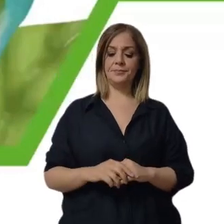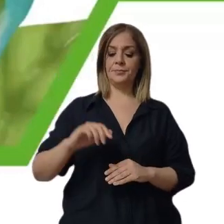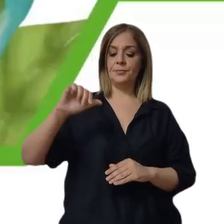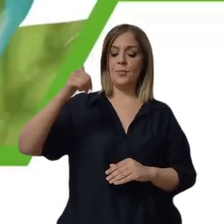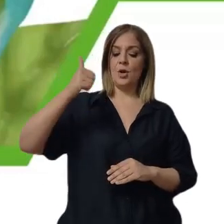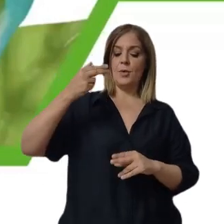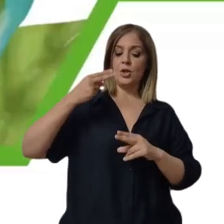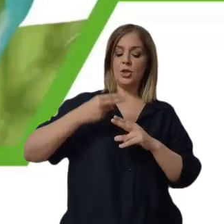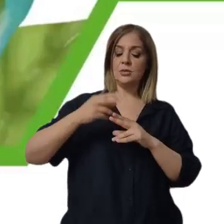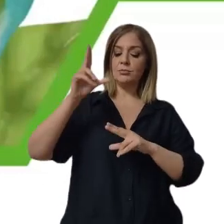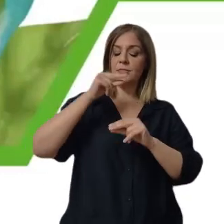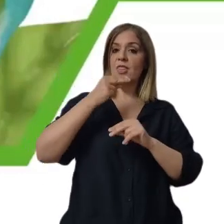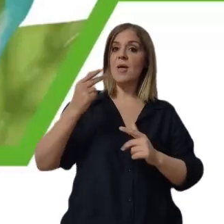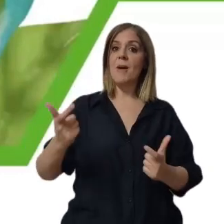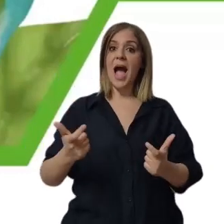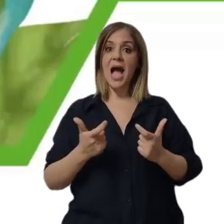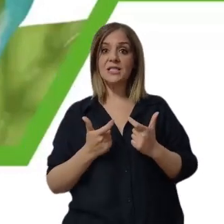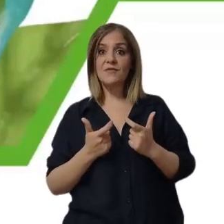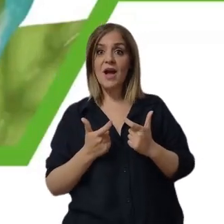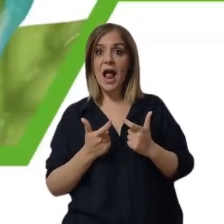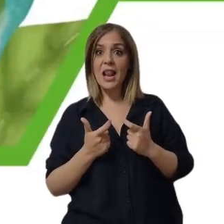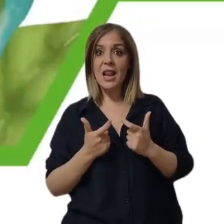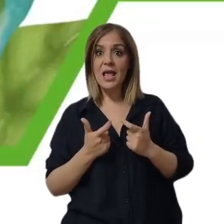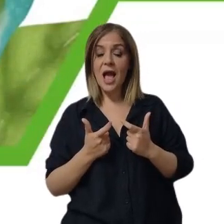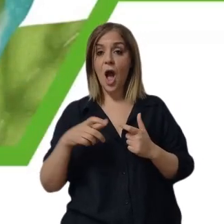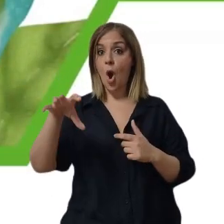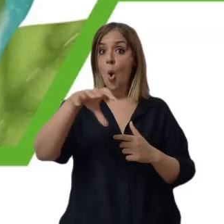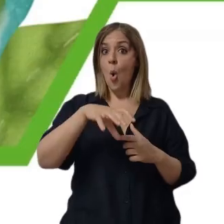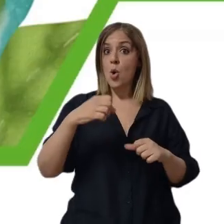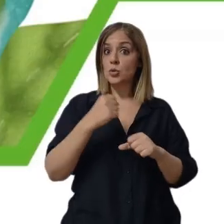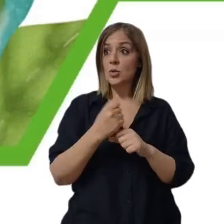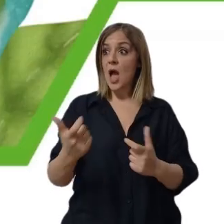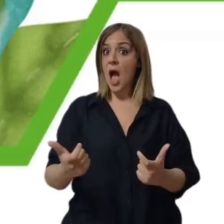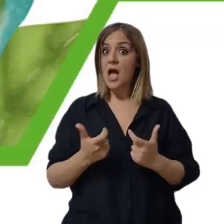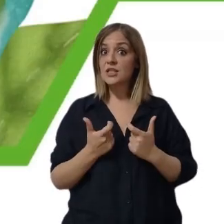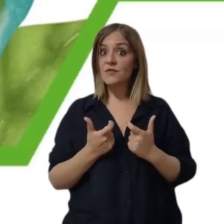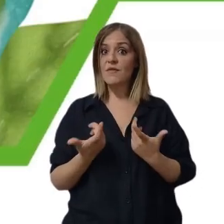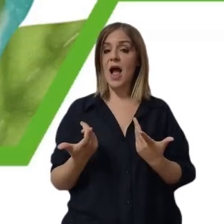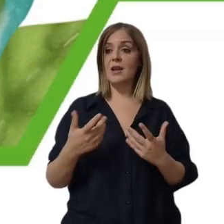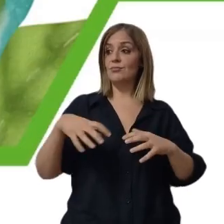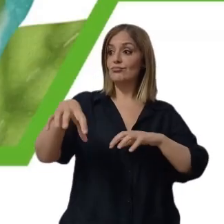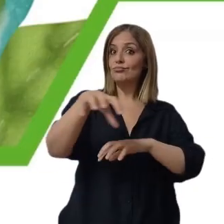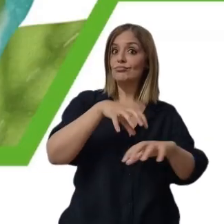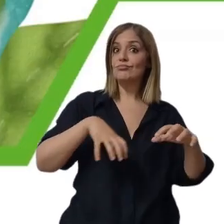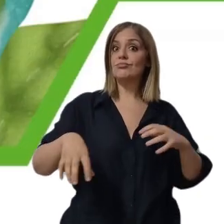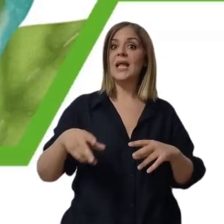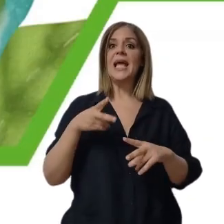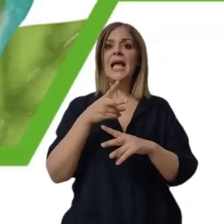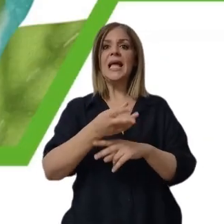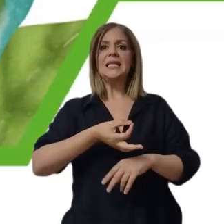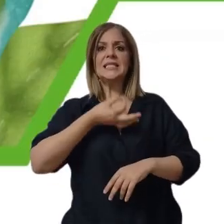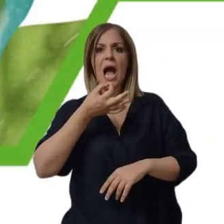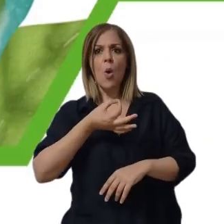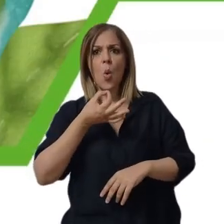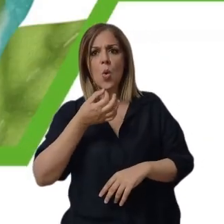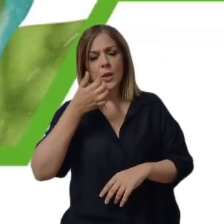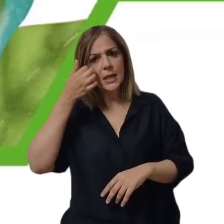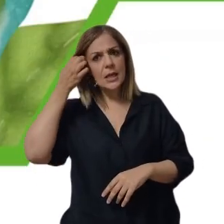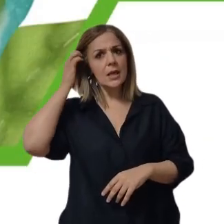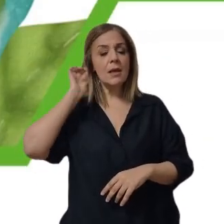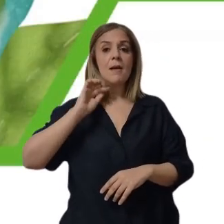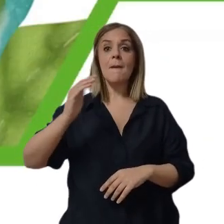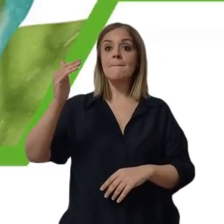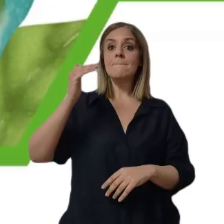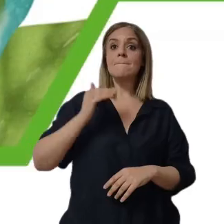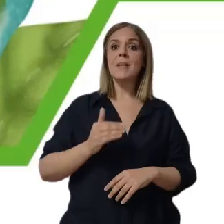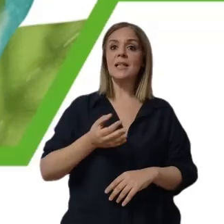First of all, we will talk about workplace safety and ergonomics. We will make an introduction. Then we